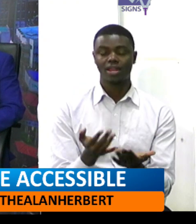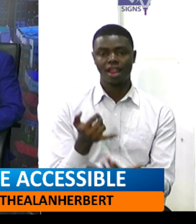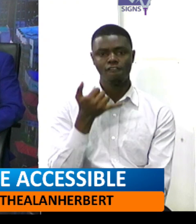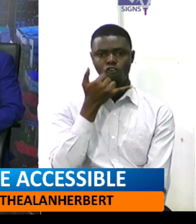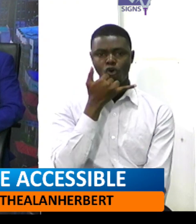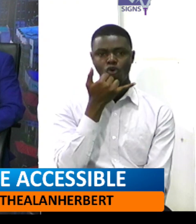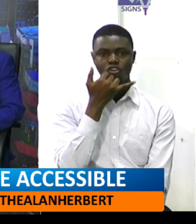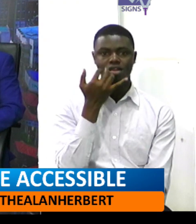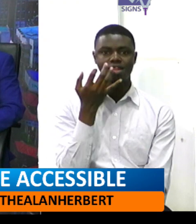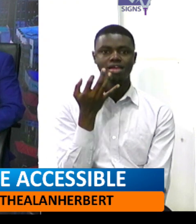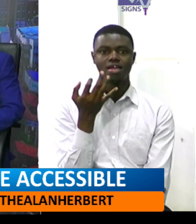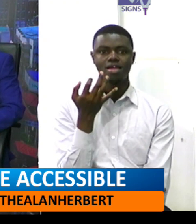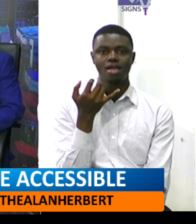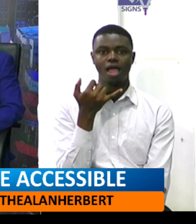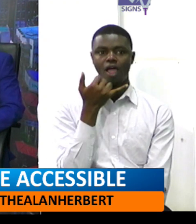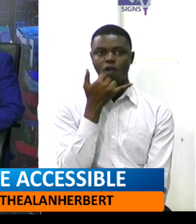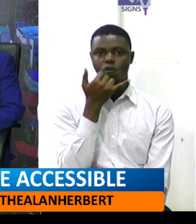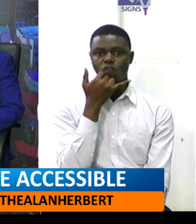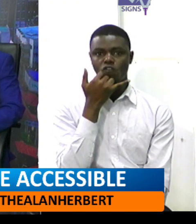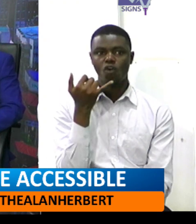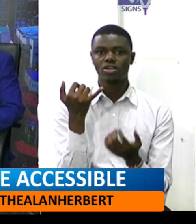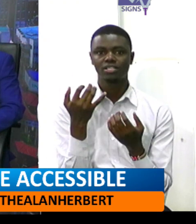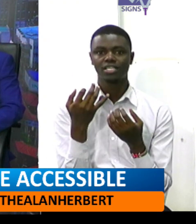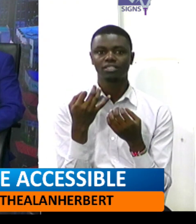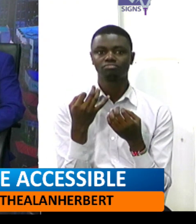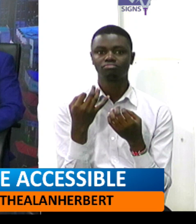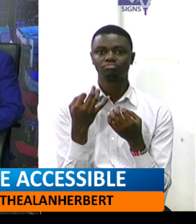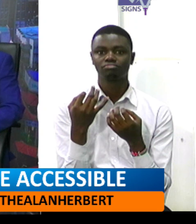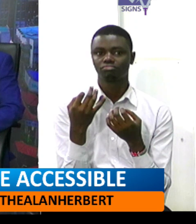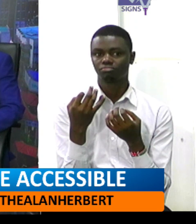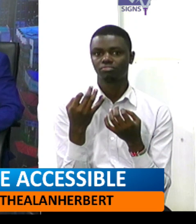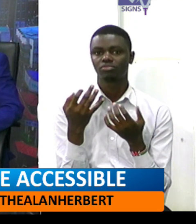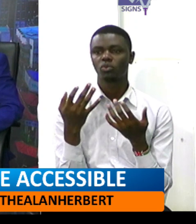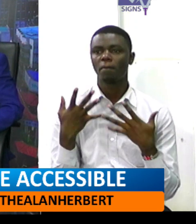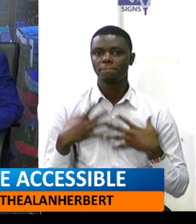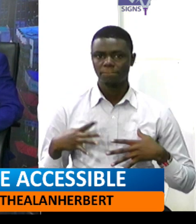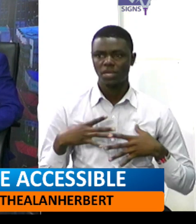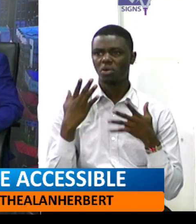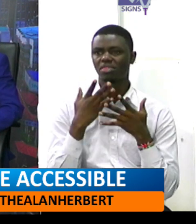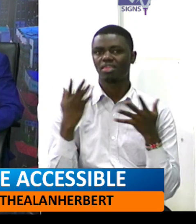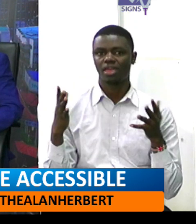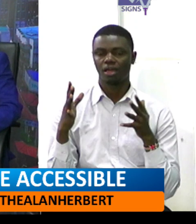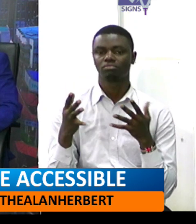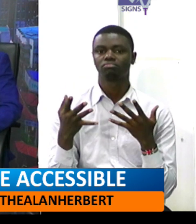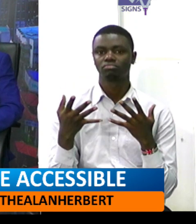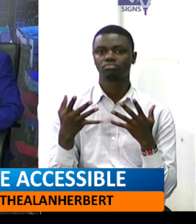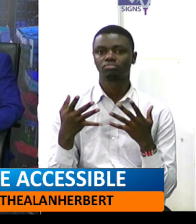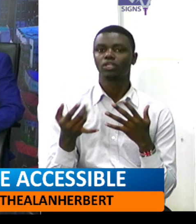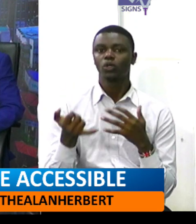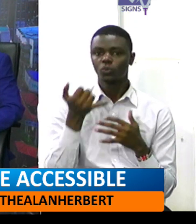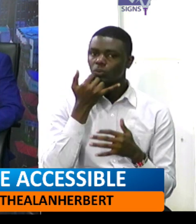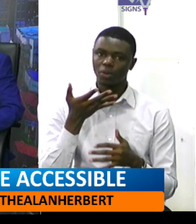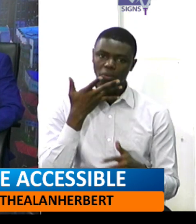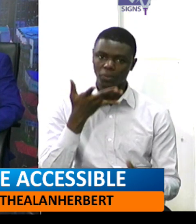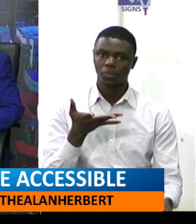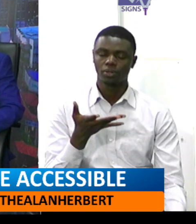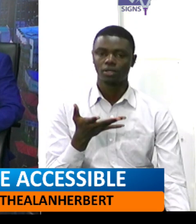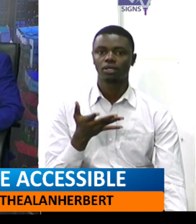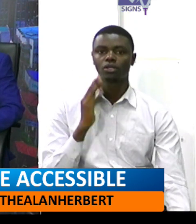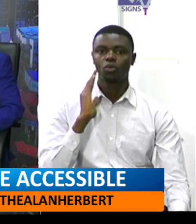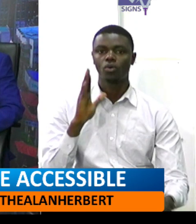is pilot line. Once you call, there are various people that receive the number. They call, and we'll speak to you